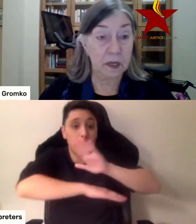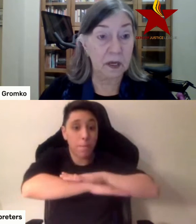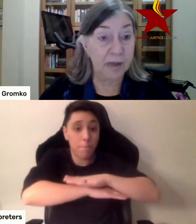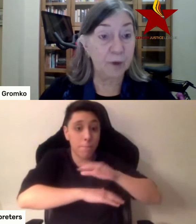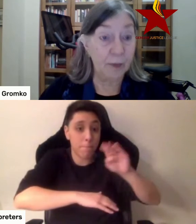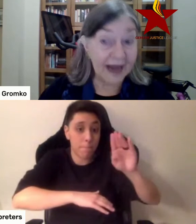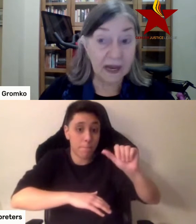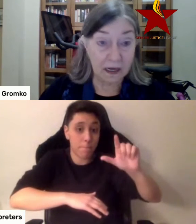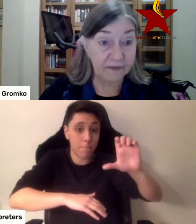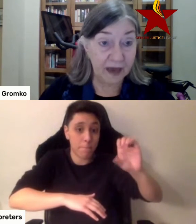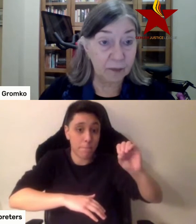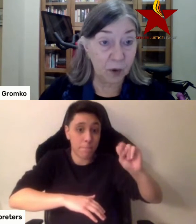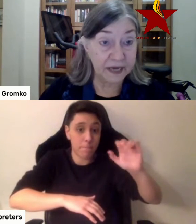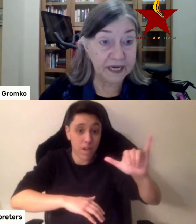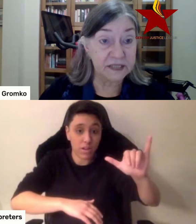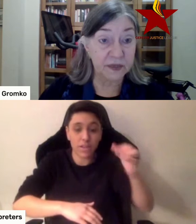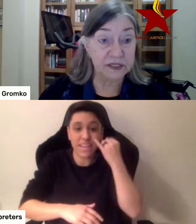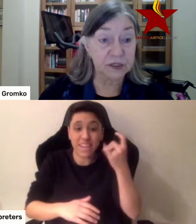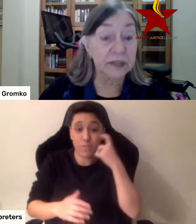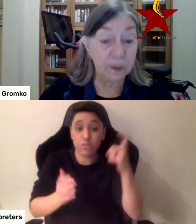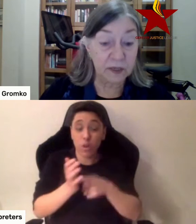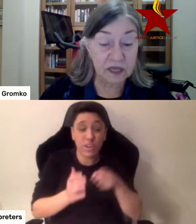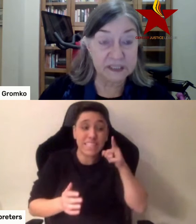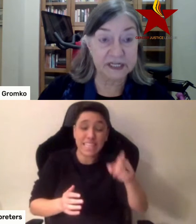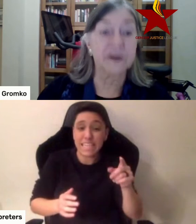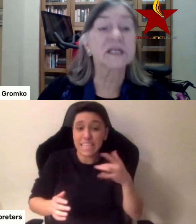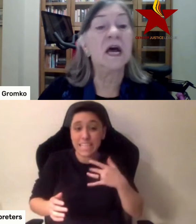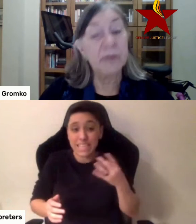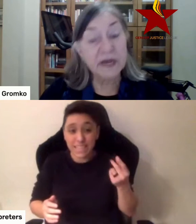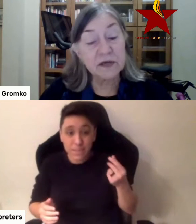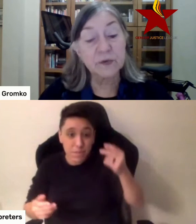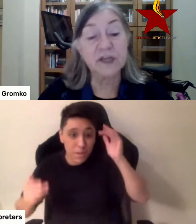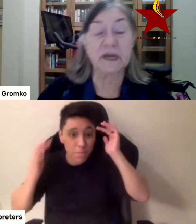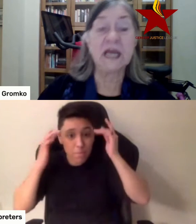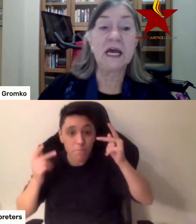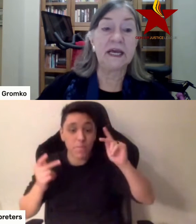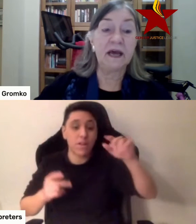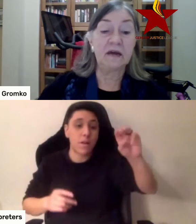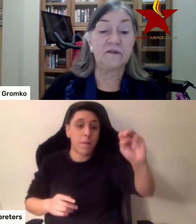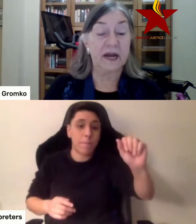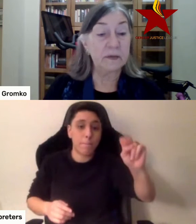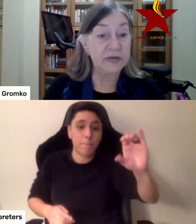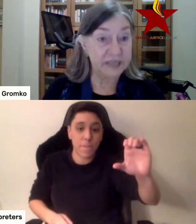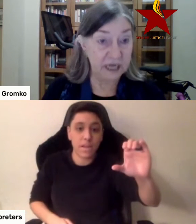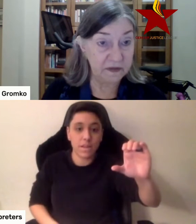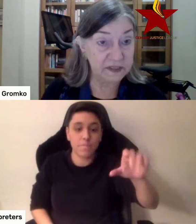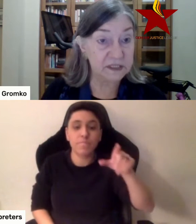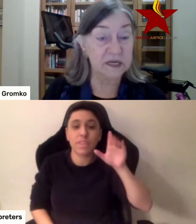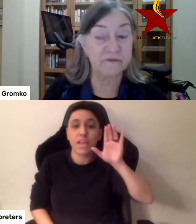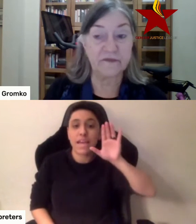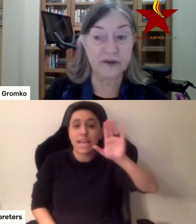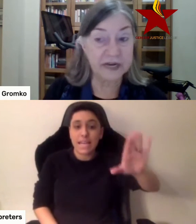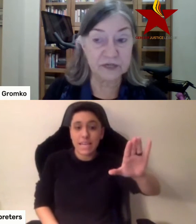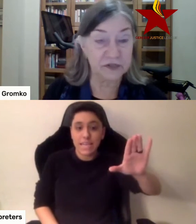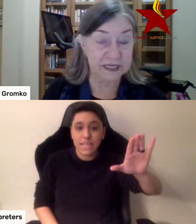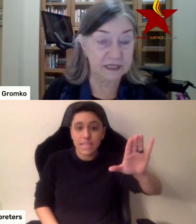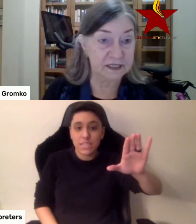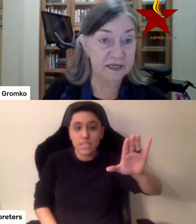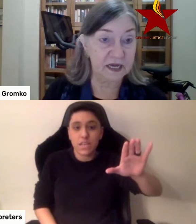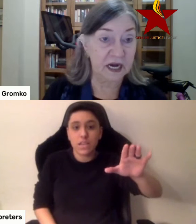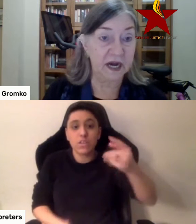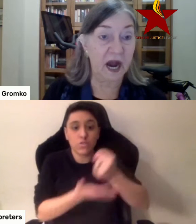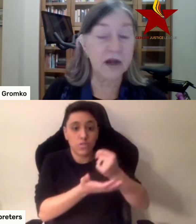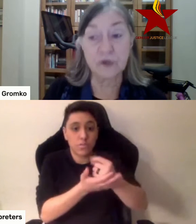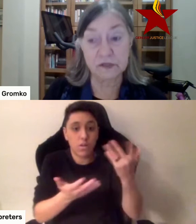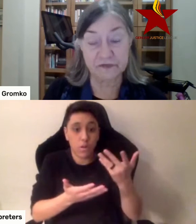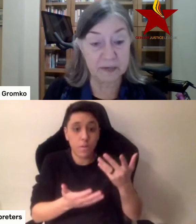little hypomanic at that point, and so he certainly was on steroids. But here's the regimen. He had vitamin D. This is very interesting to